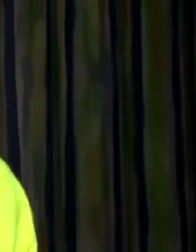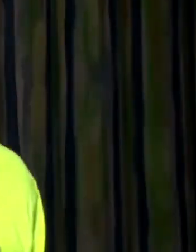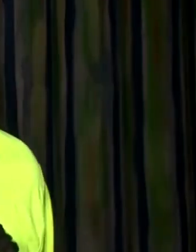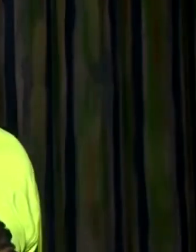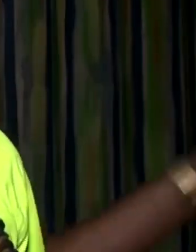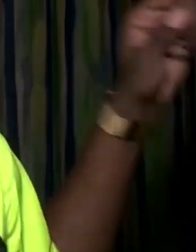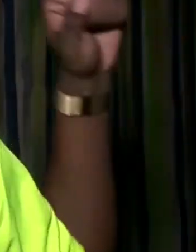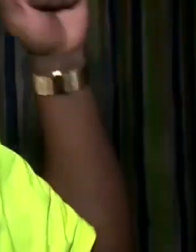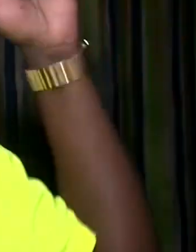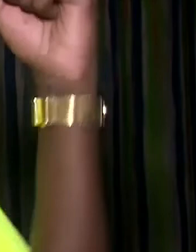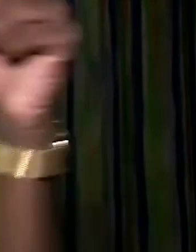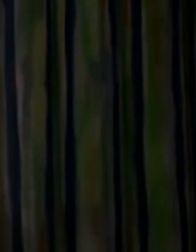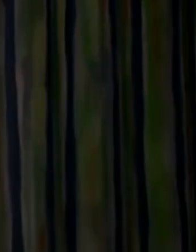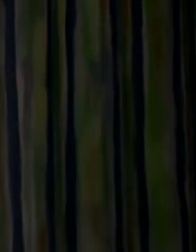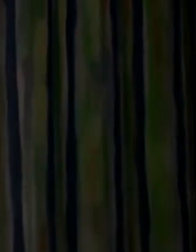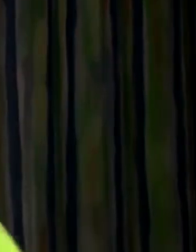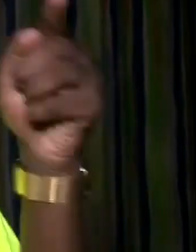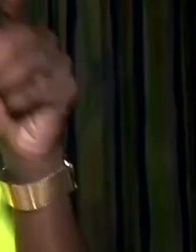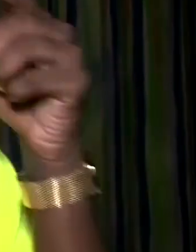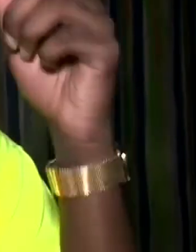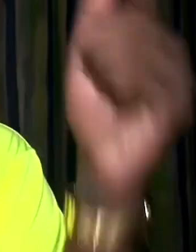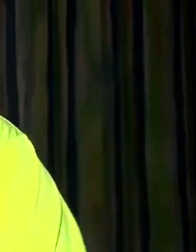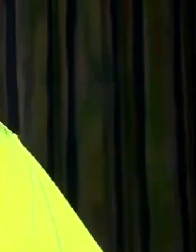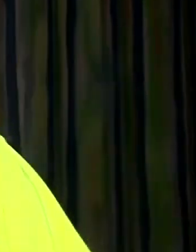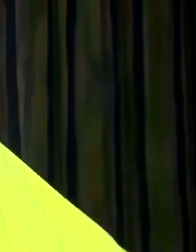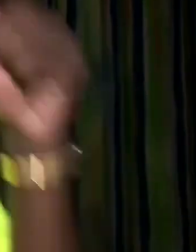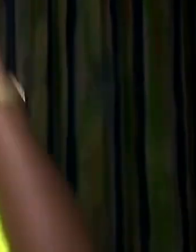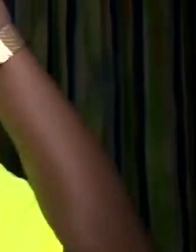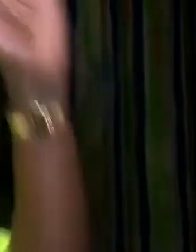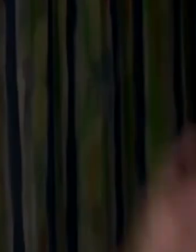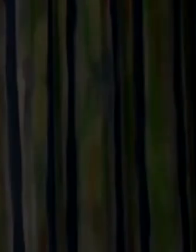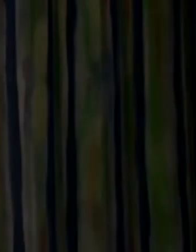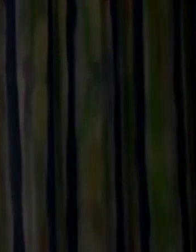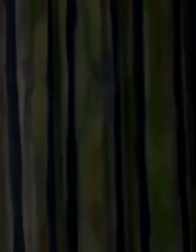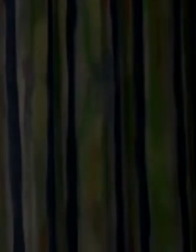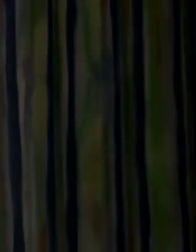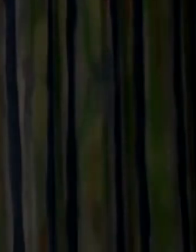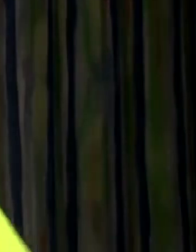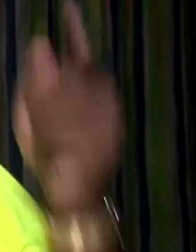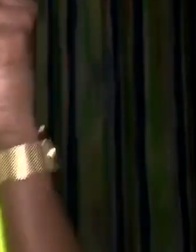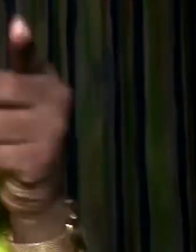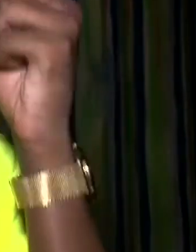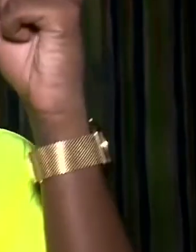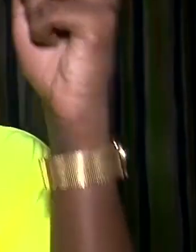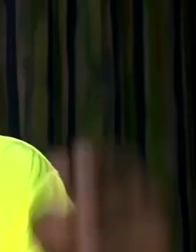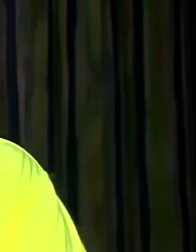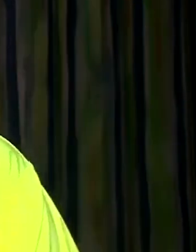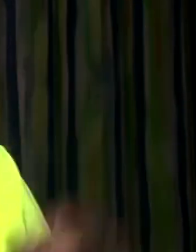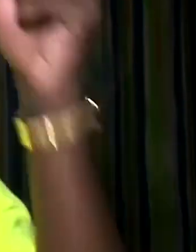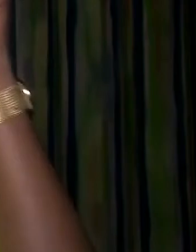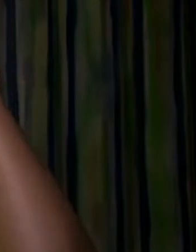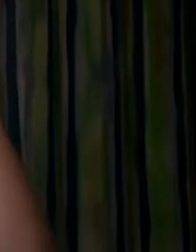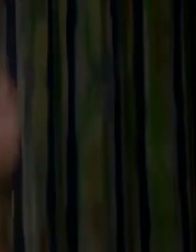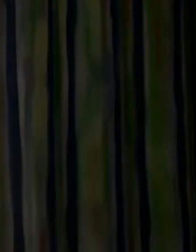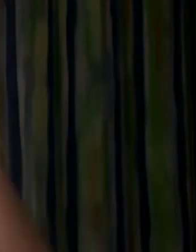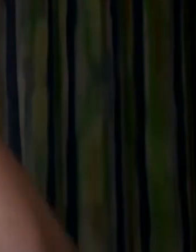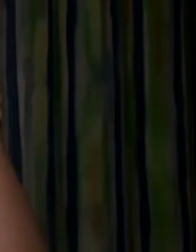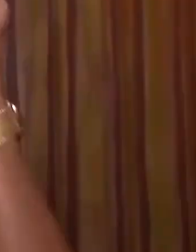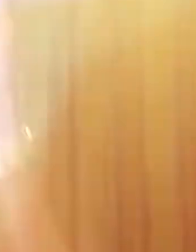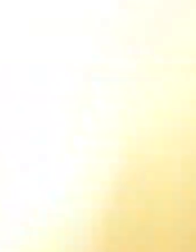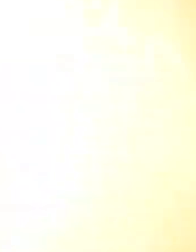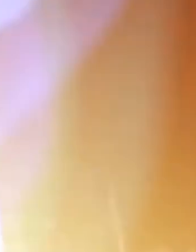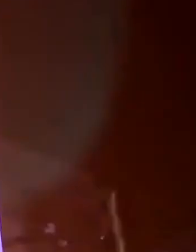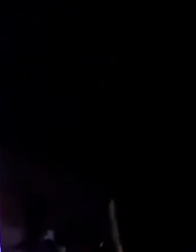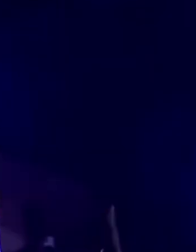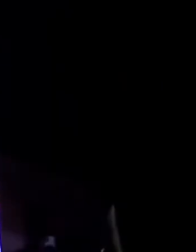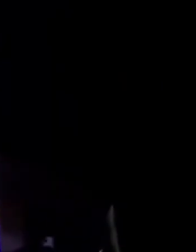that I we're gonna be lucky. Come girls here, Daddy Nolan, them is move like they just get a puppy and take them down low. I down there with them, I down